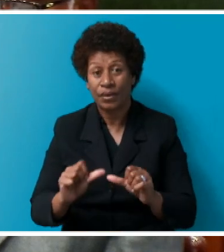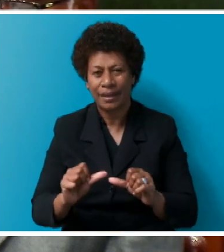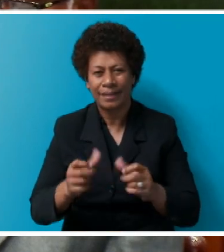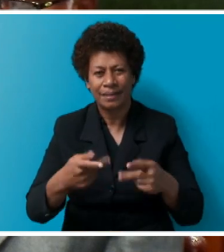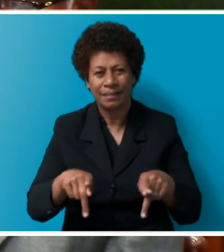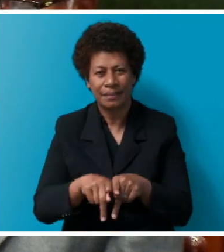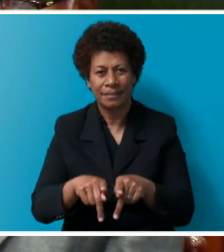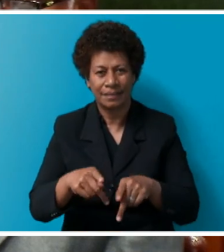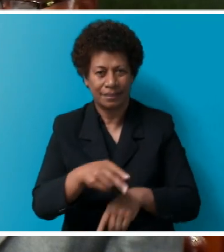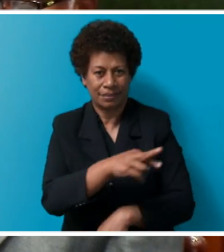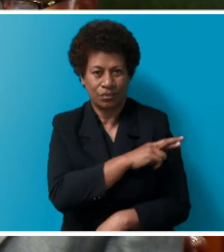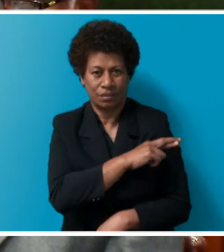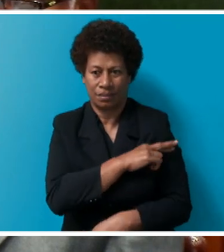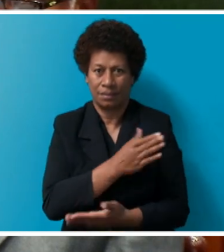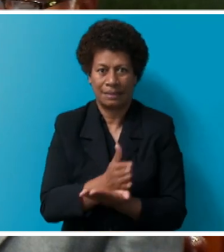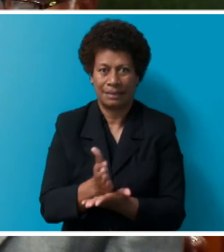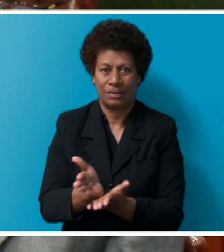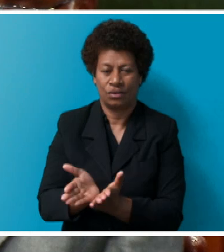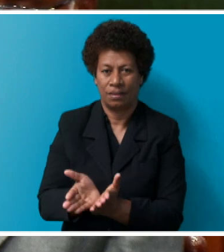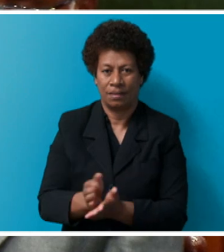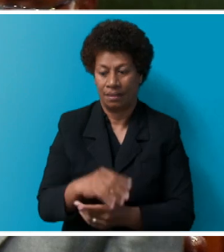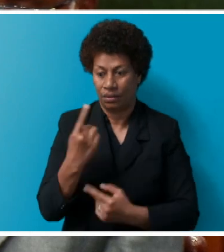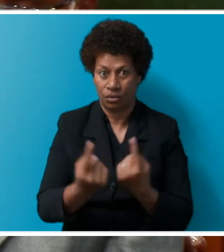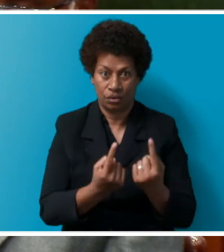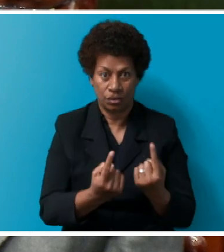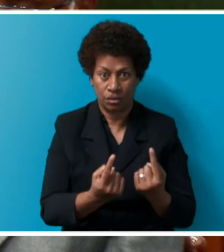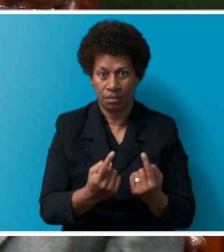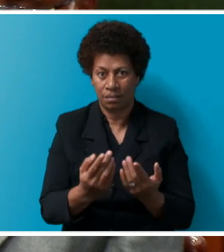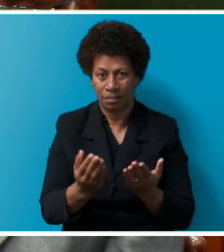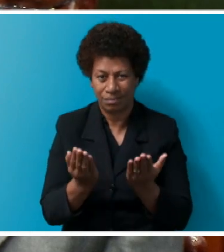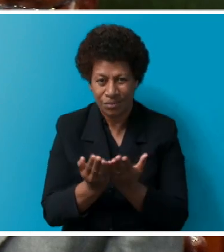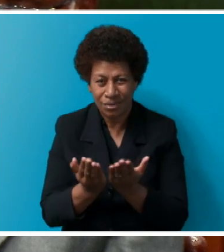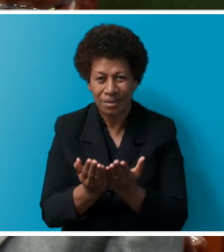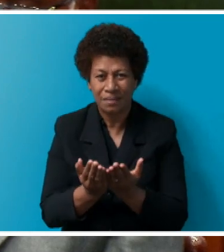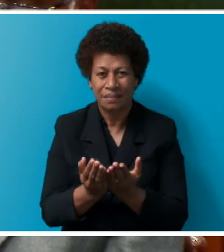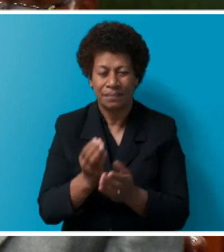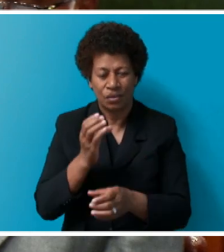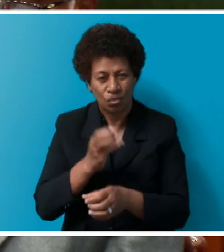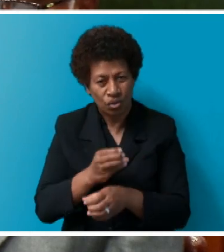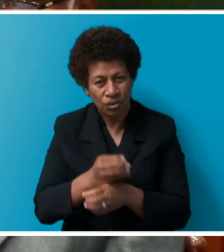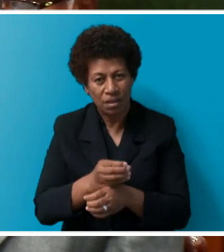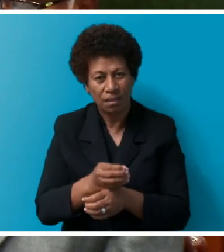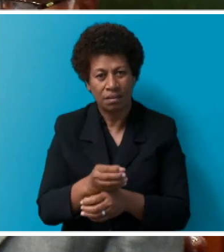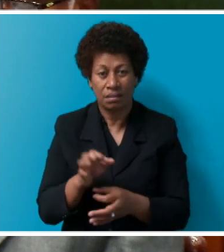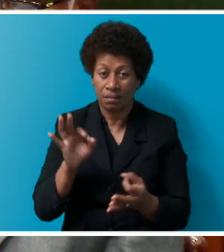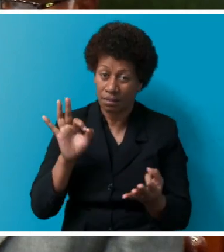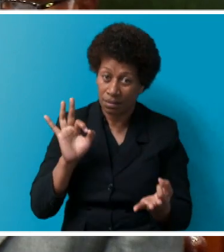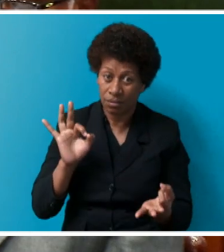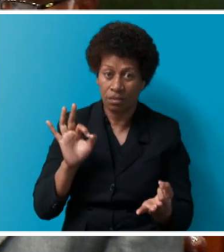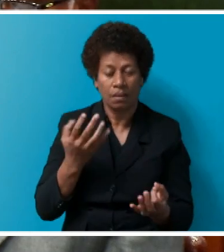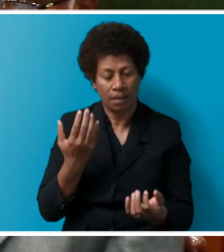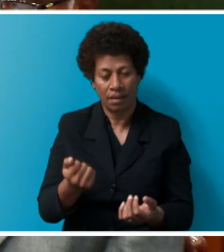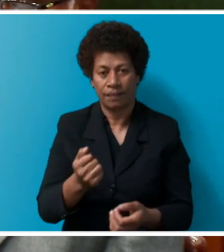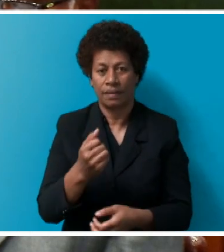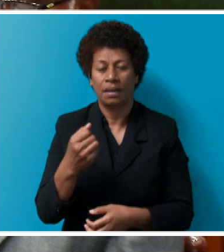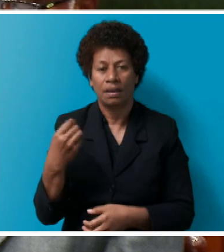shared responsibility. Each of us, whether Muslim, Hindu, Christian, or of another faith, has a duty to